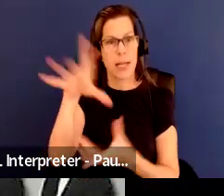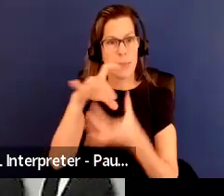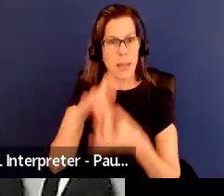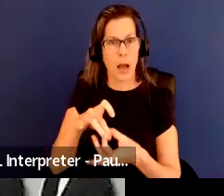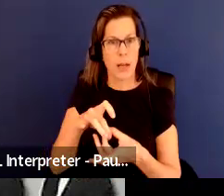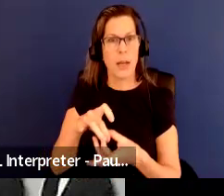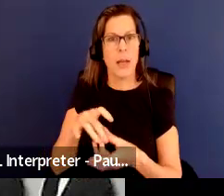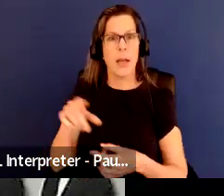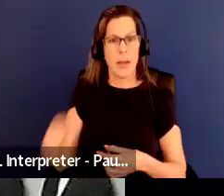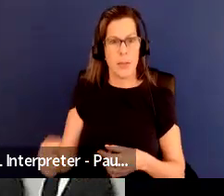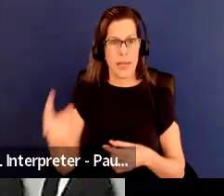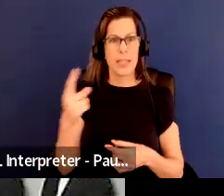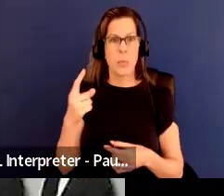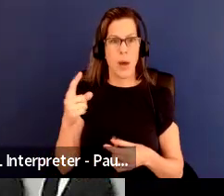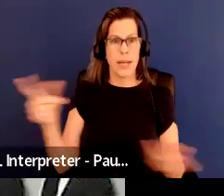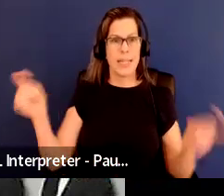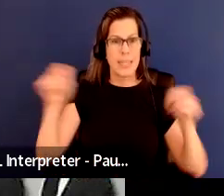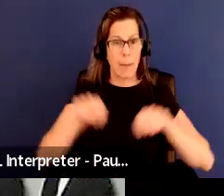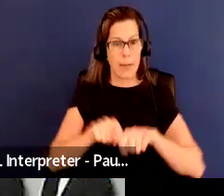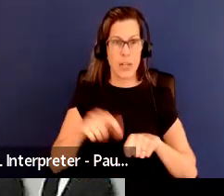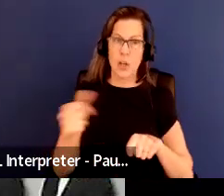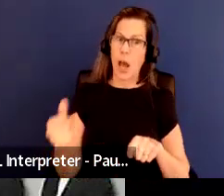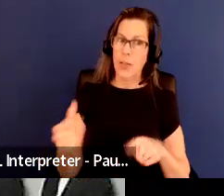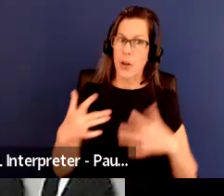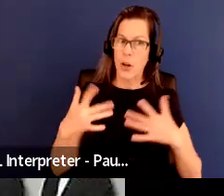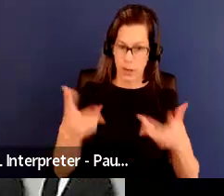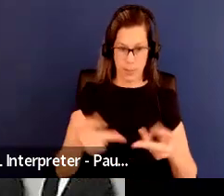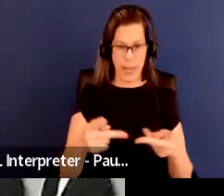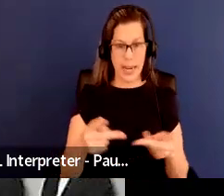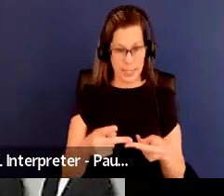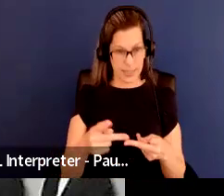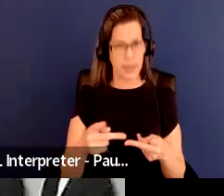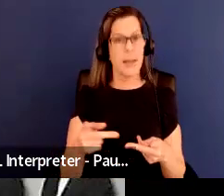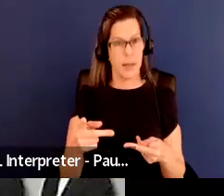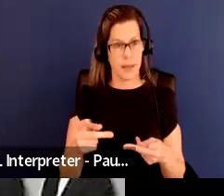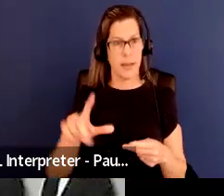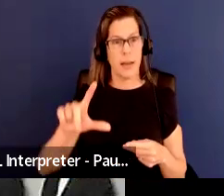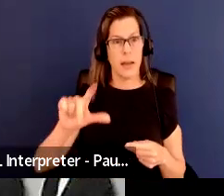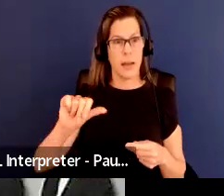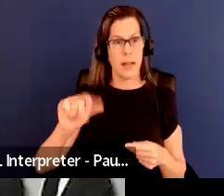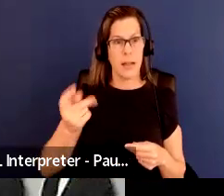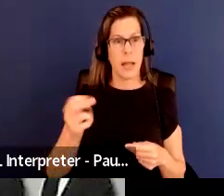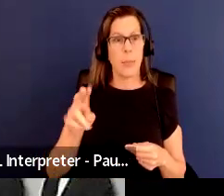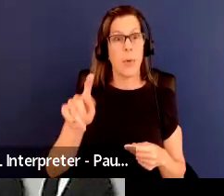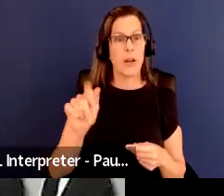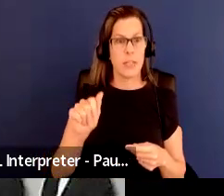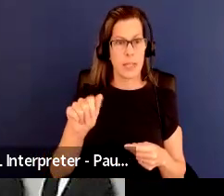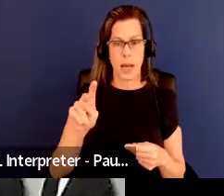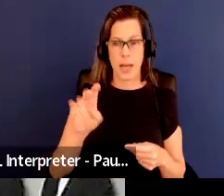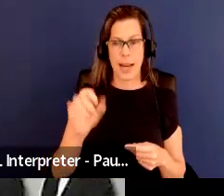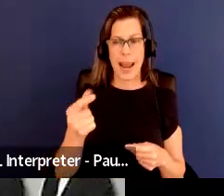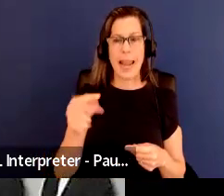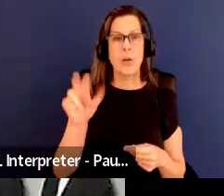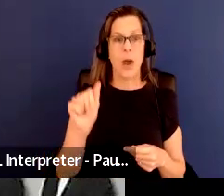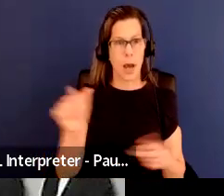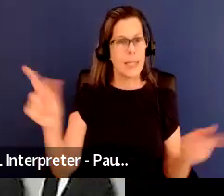isn't at the Tropicana, but it's in Toppenish. The other venue that they had was La Puerta Negra in Toppenish. This is Alejandro